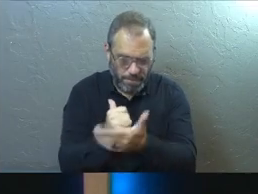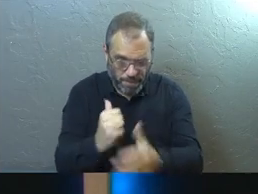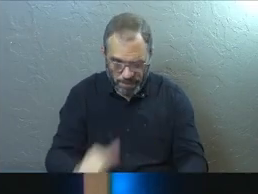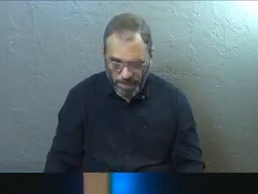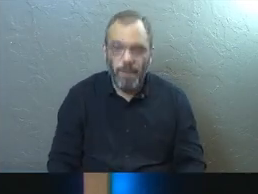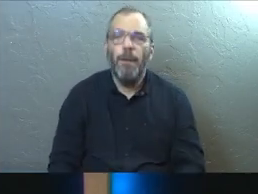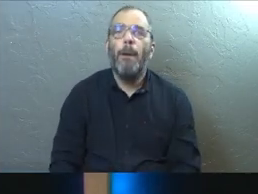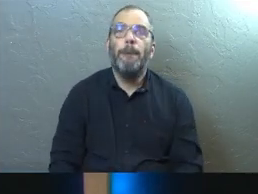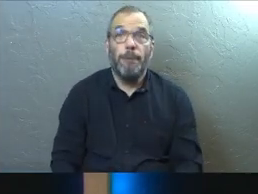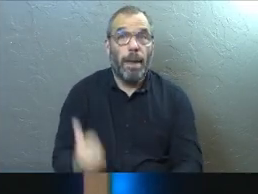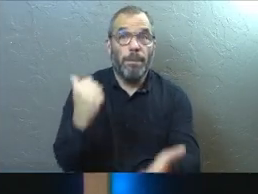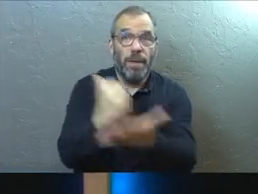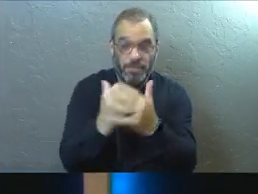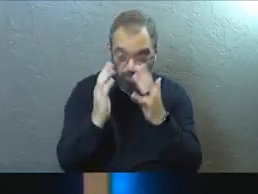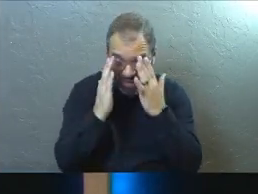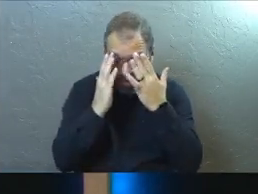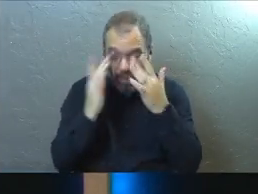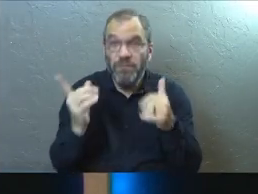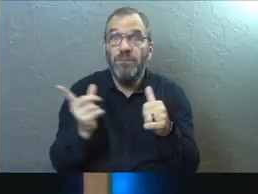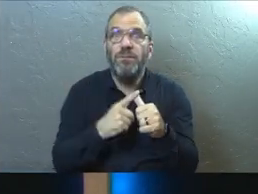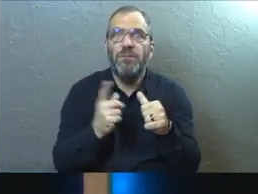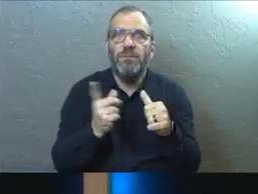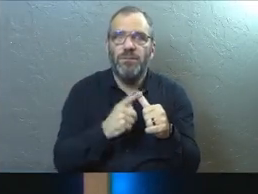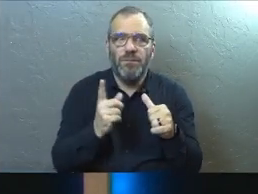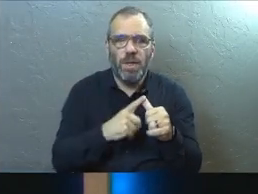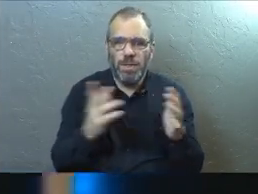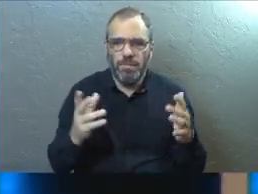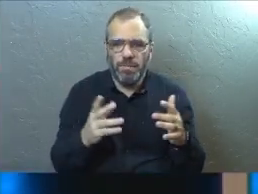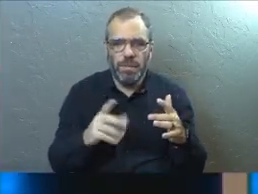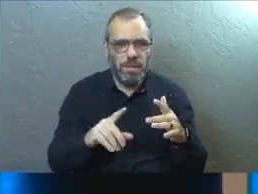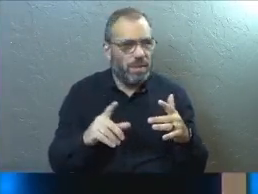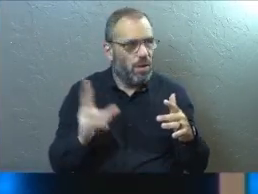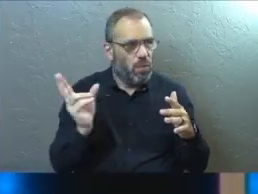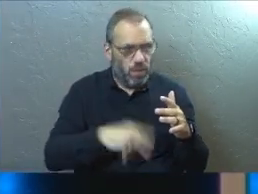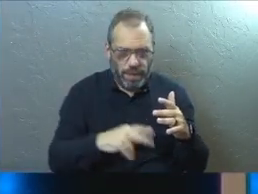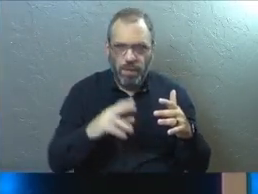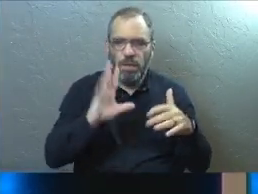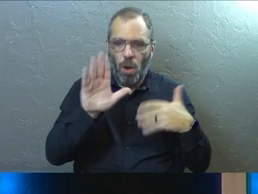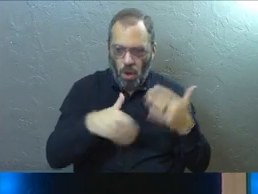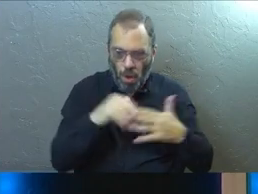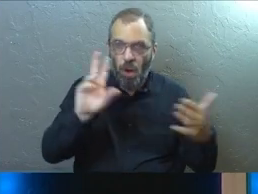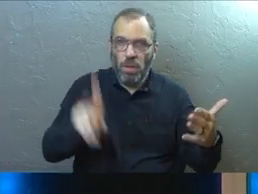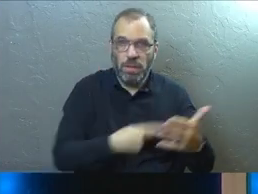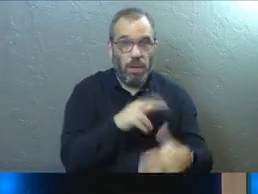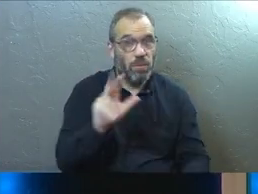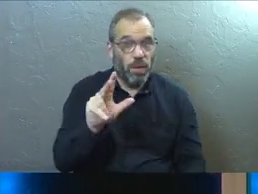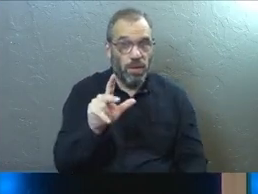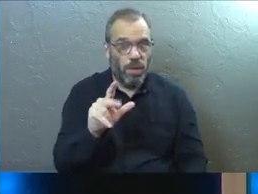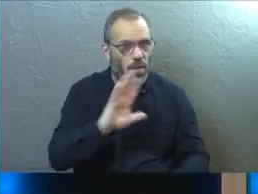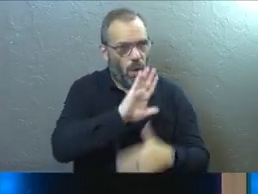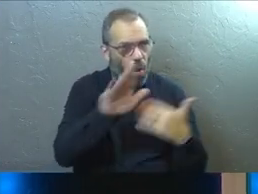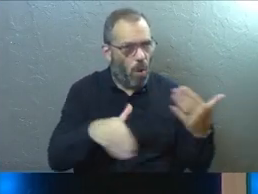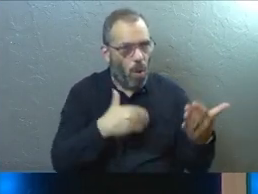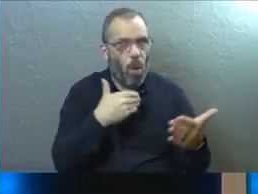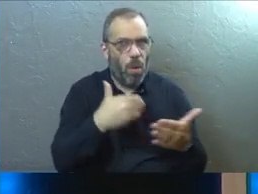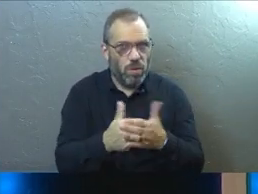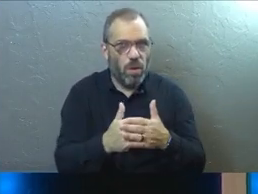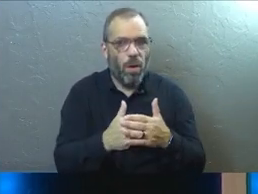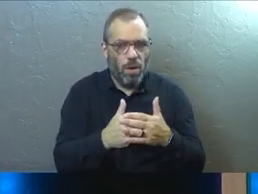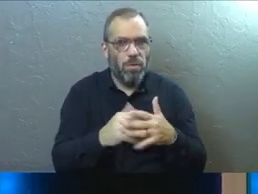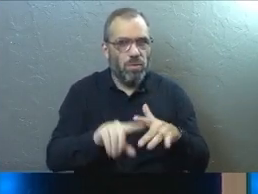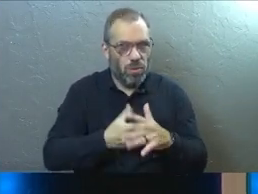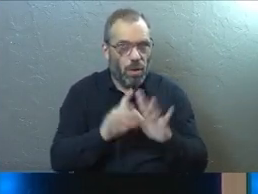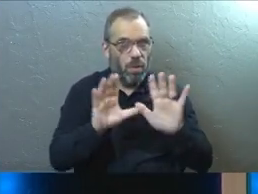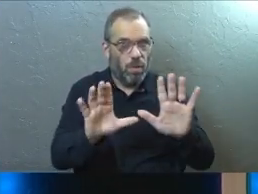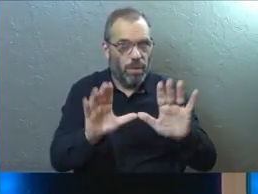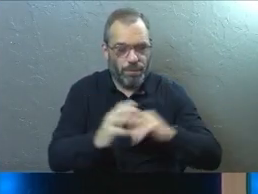Amen. Amen. So the first thing I want to do is I want to start just by reading all of Psalm 23, just the whole thing. And so we're about to jump